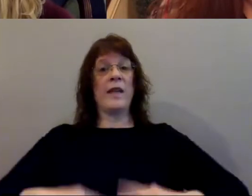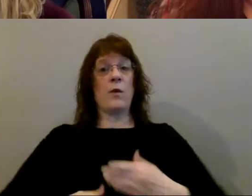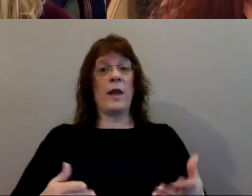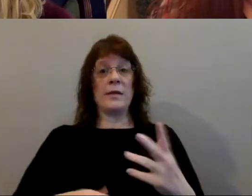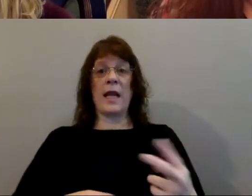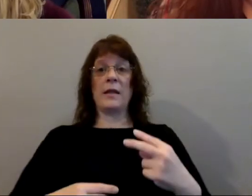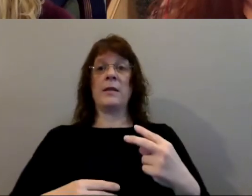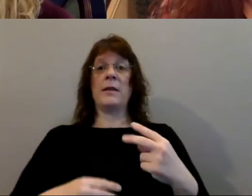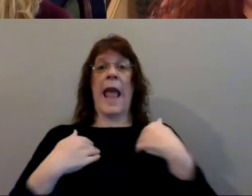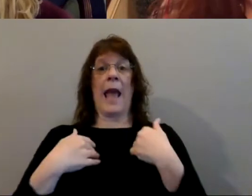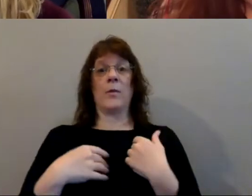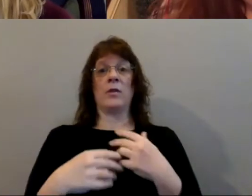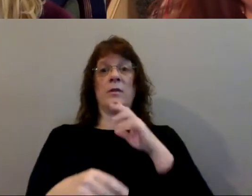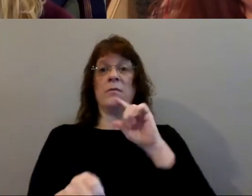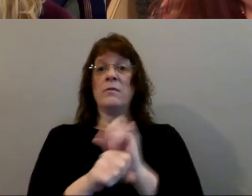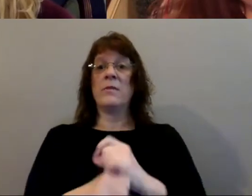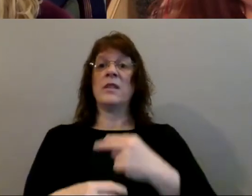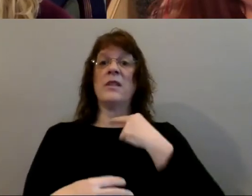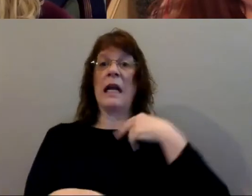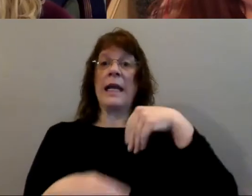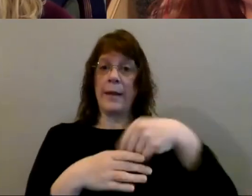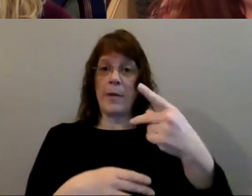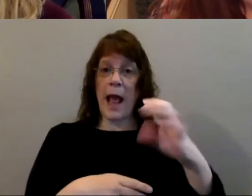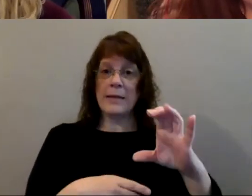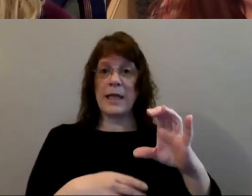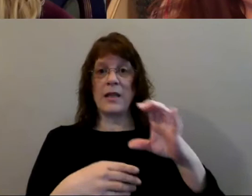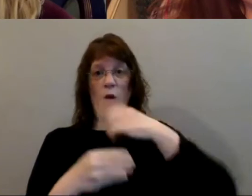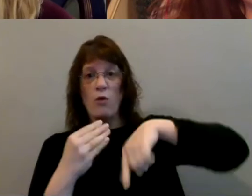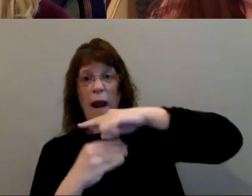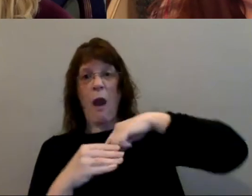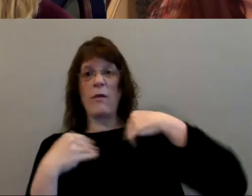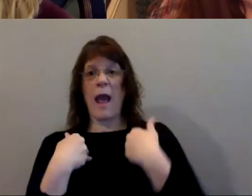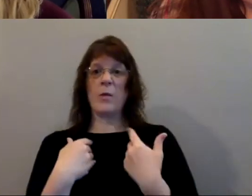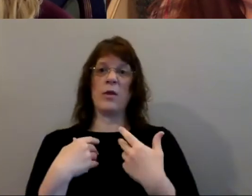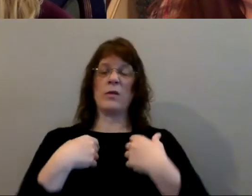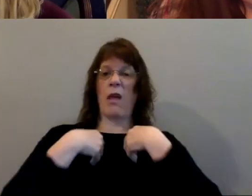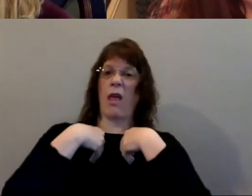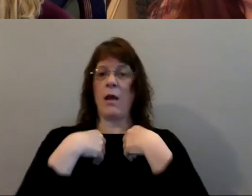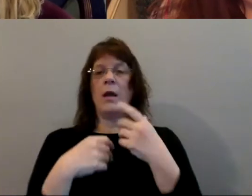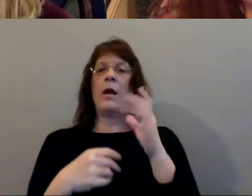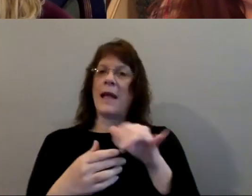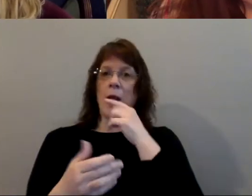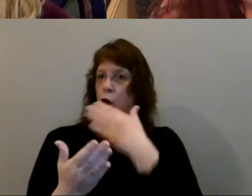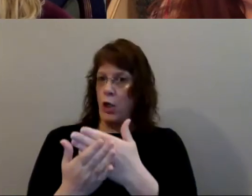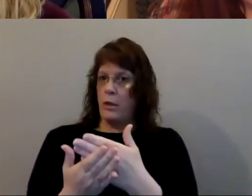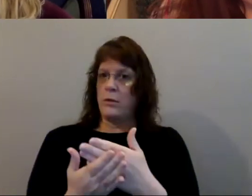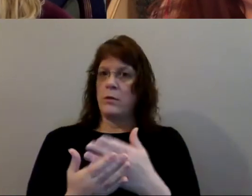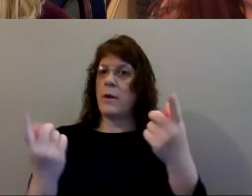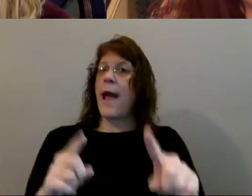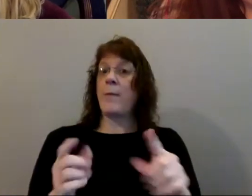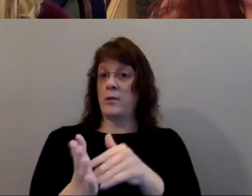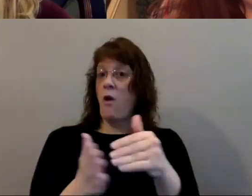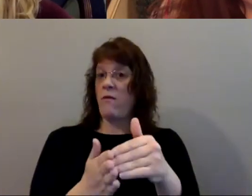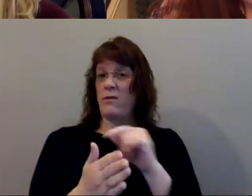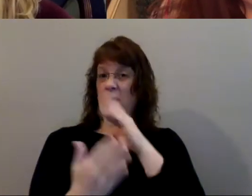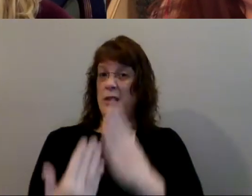in plastic and, plastic getting caught around animals is not good. And that happens a lot, and that's very